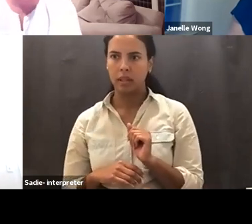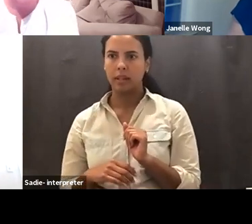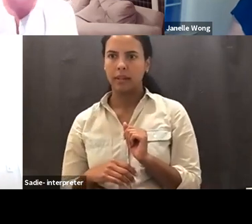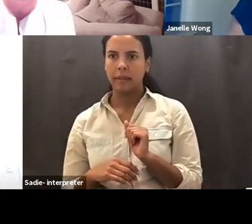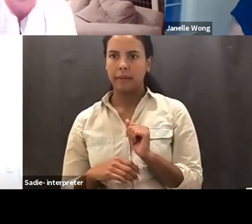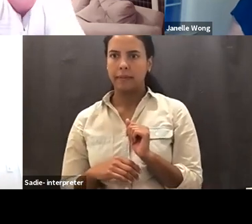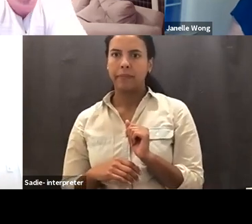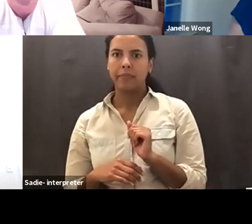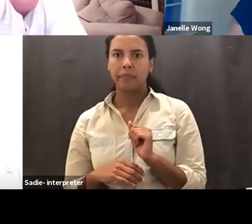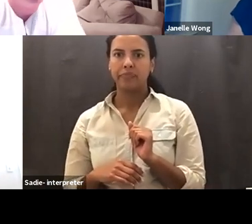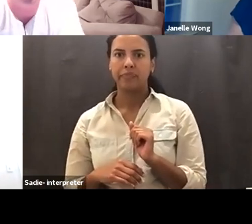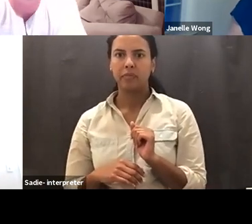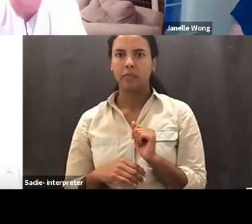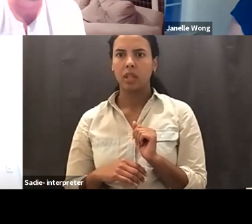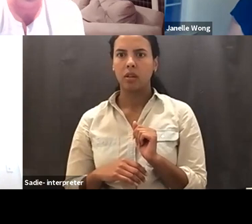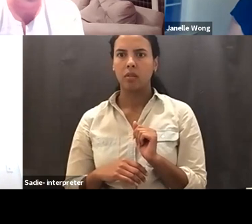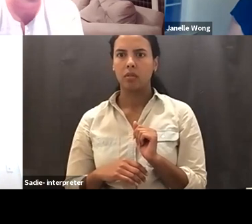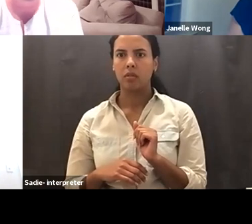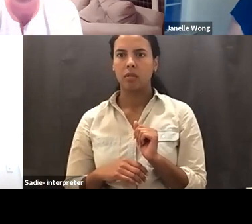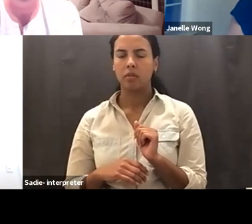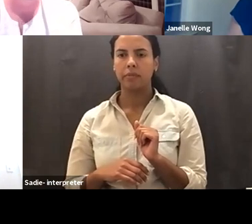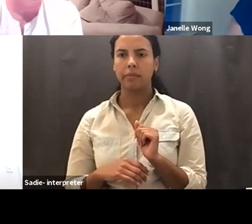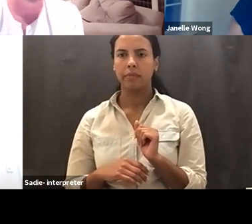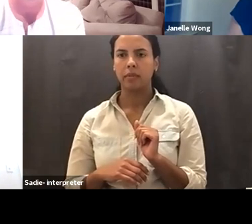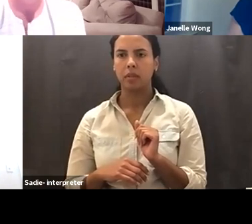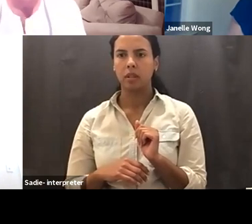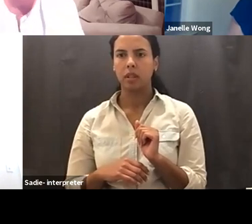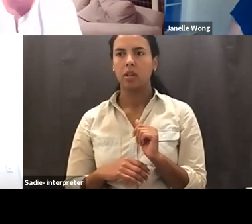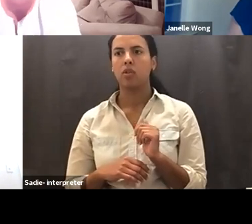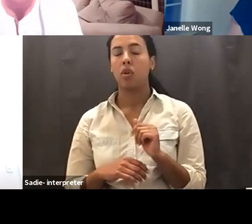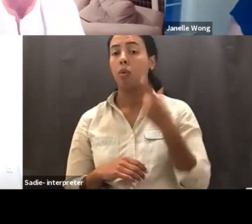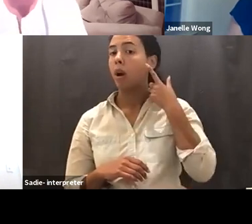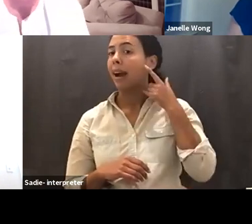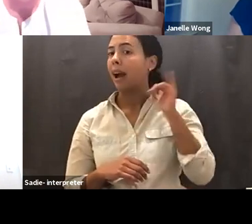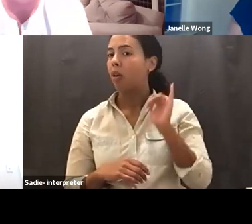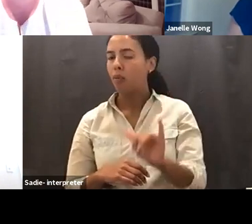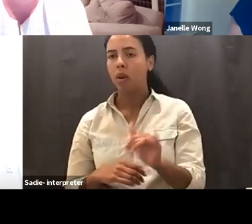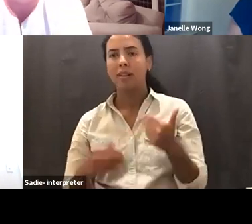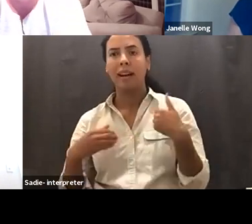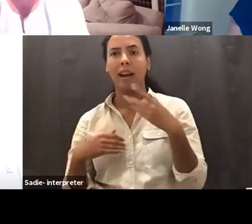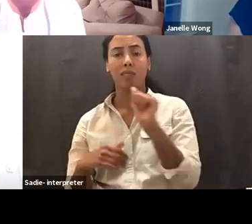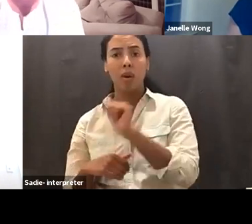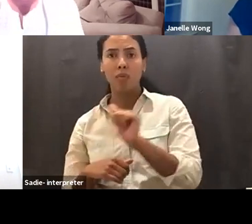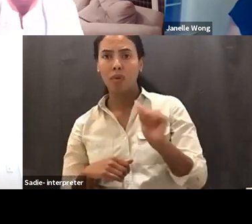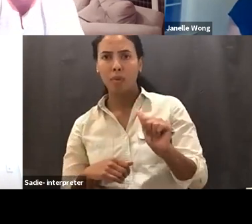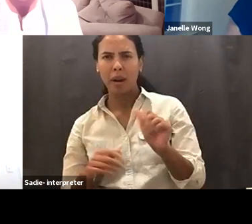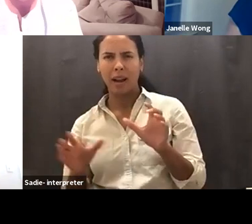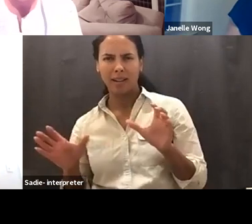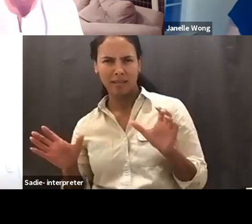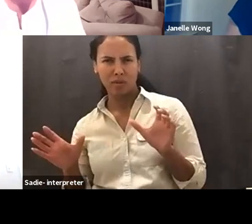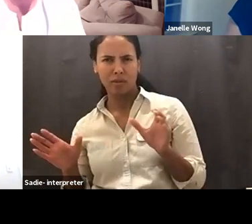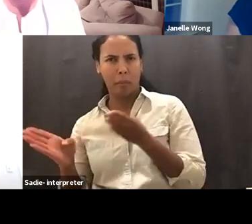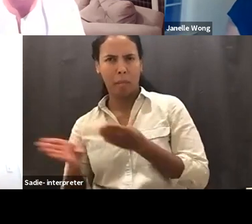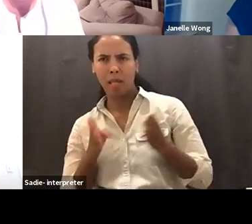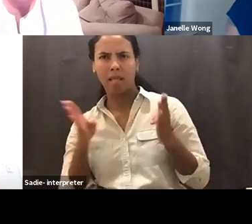restore affirmative action there. Is there an effort that's just making you excited, you find intriguing or promising, you know, as we